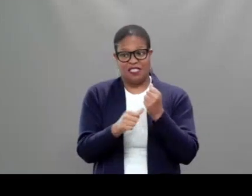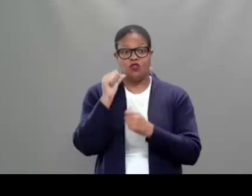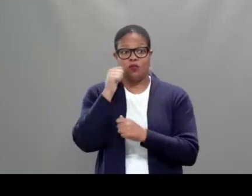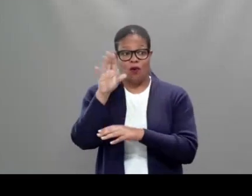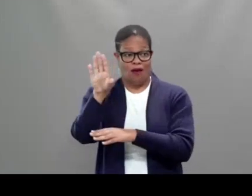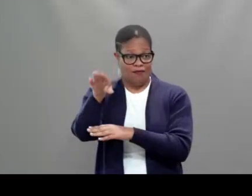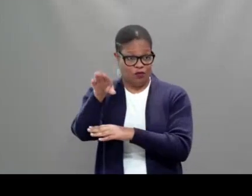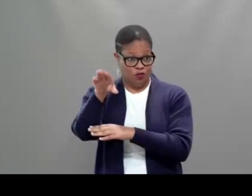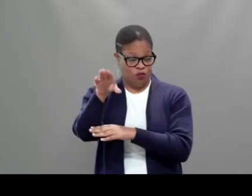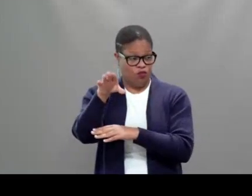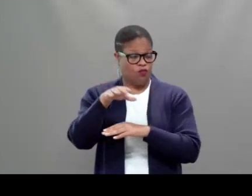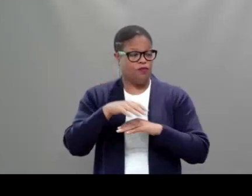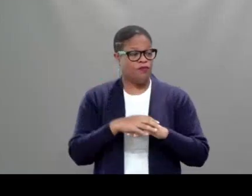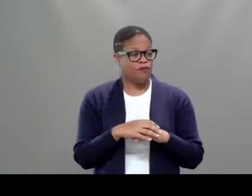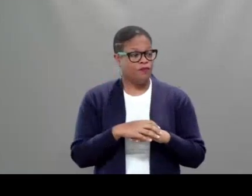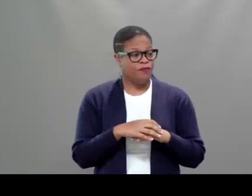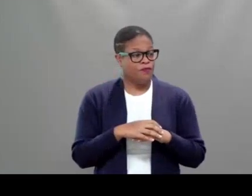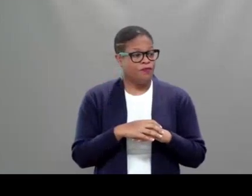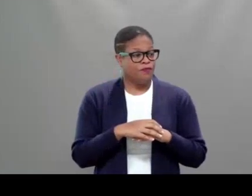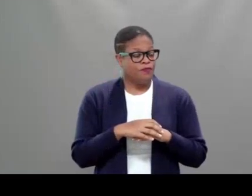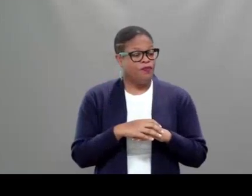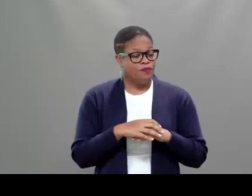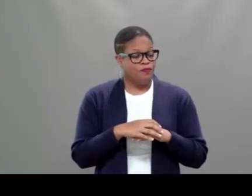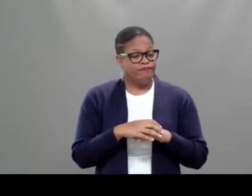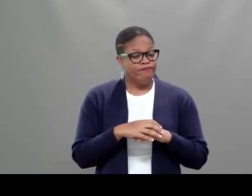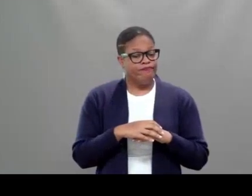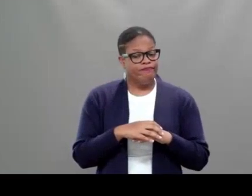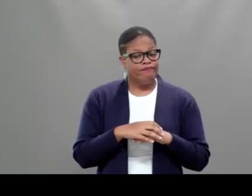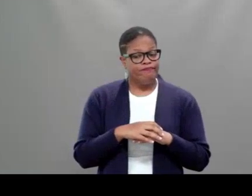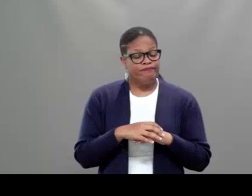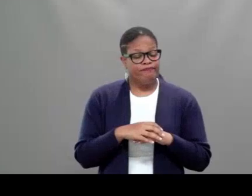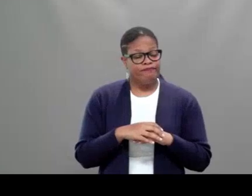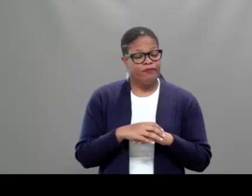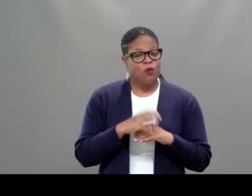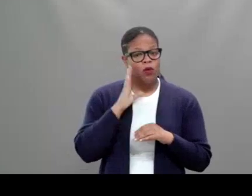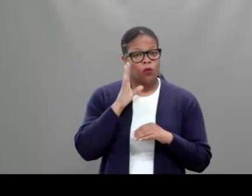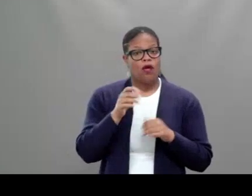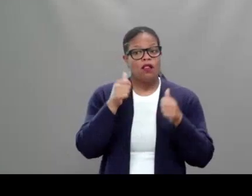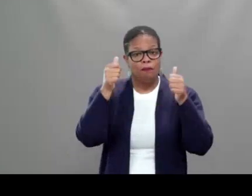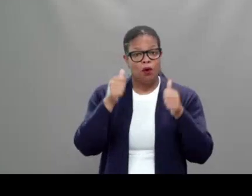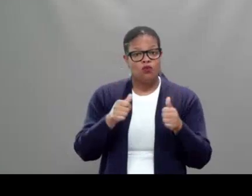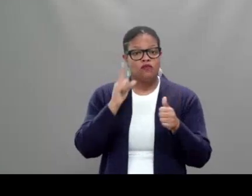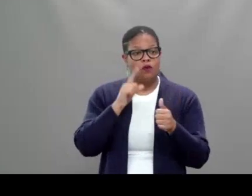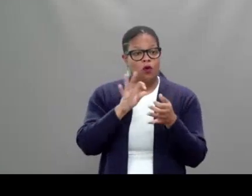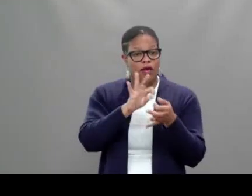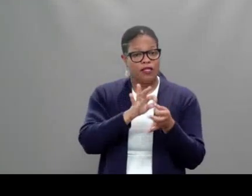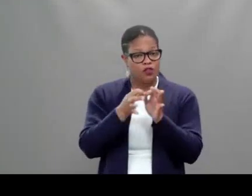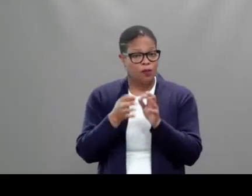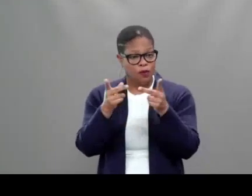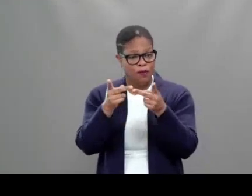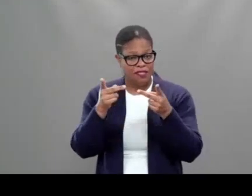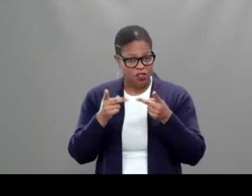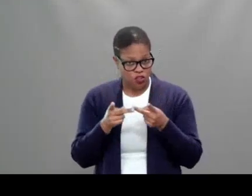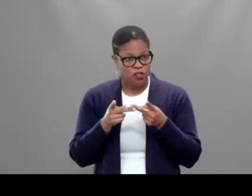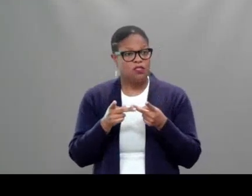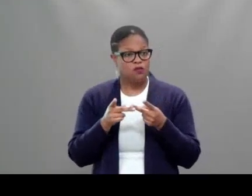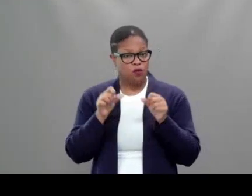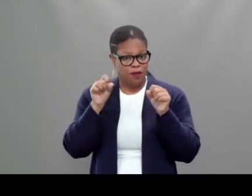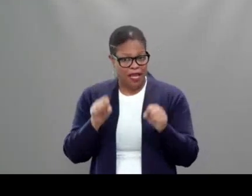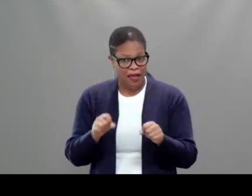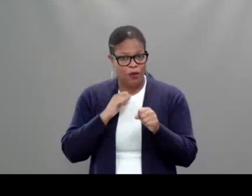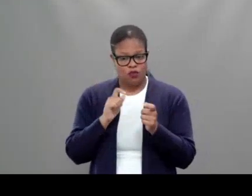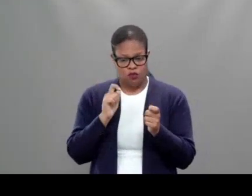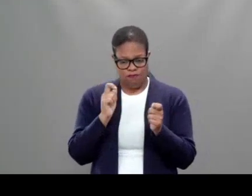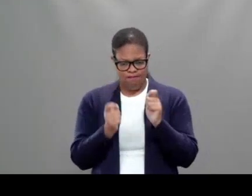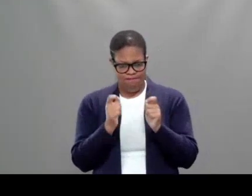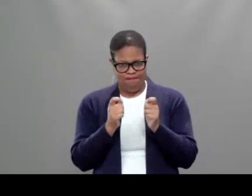afternoon. We are posting for an interpreter position. We've been able to